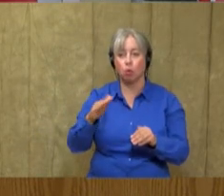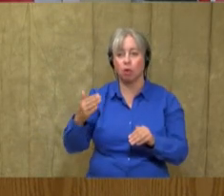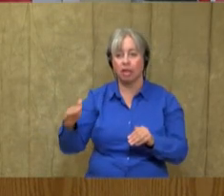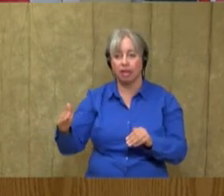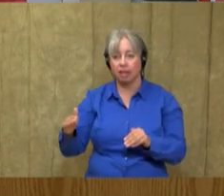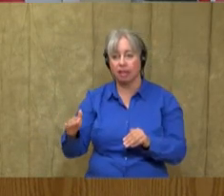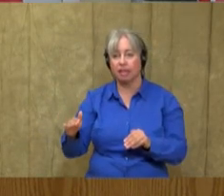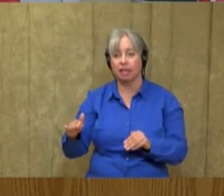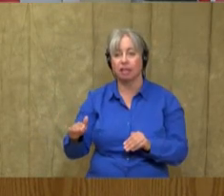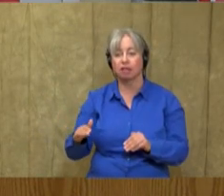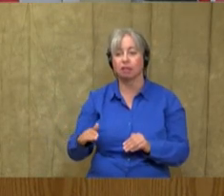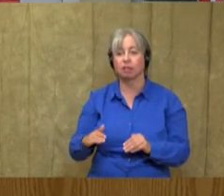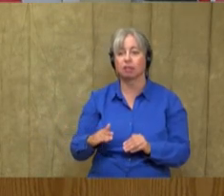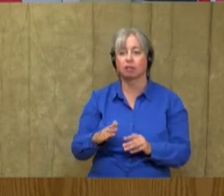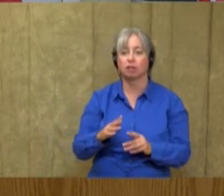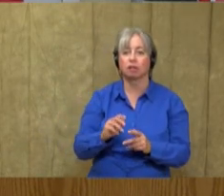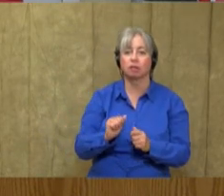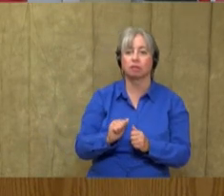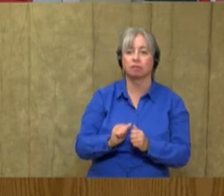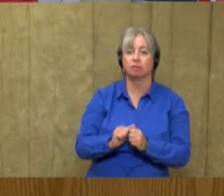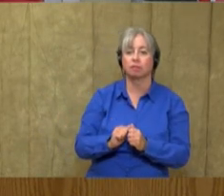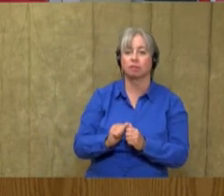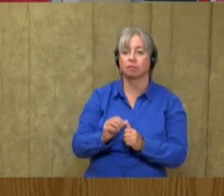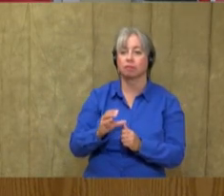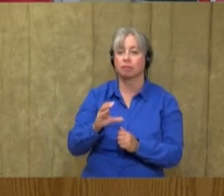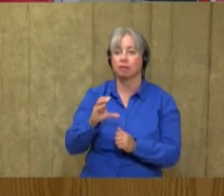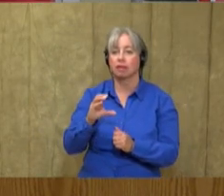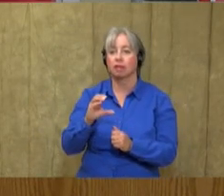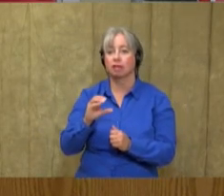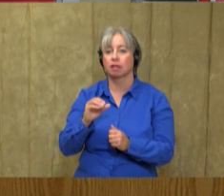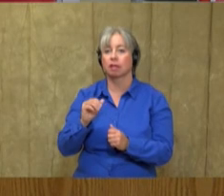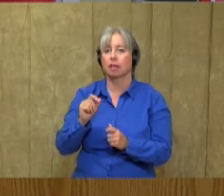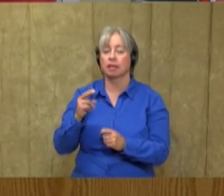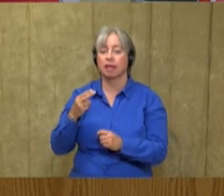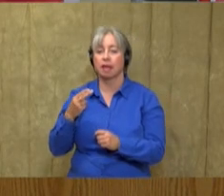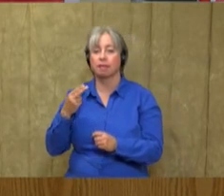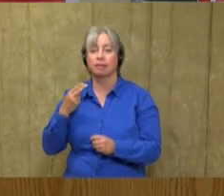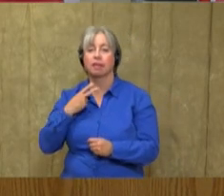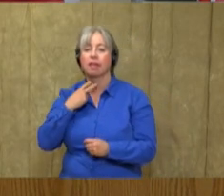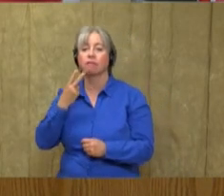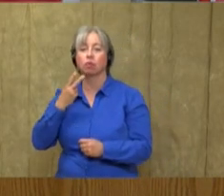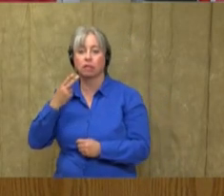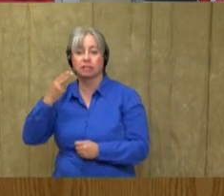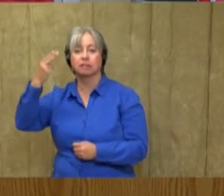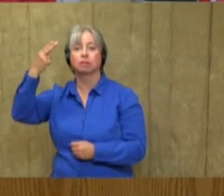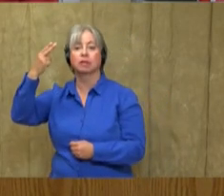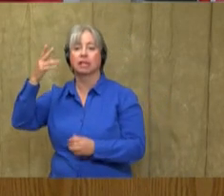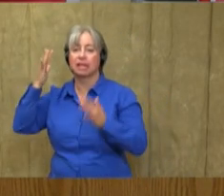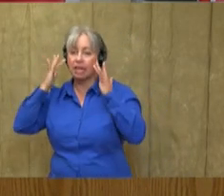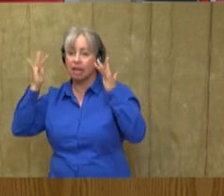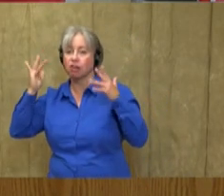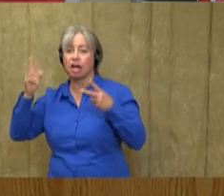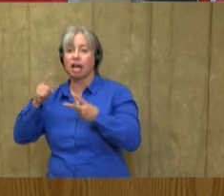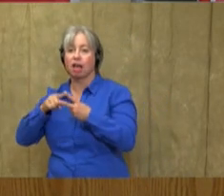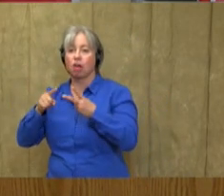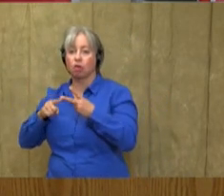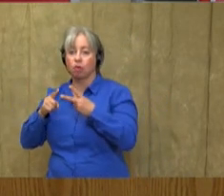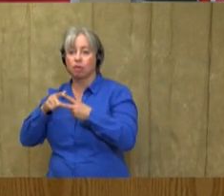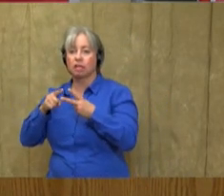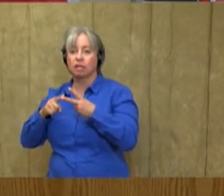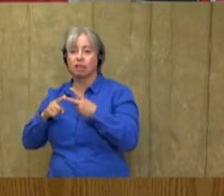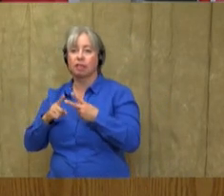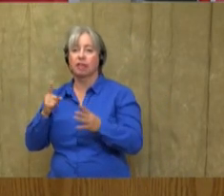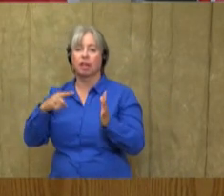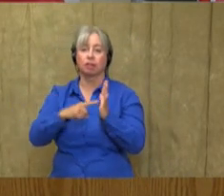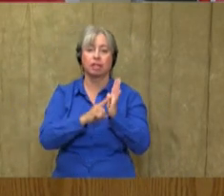of those compressional mechanical sound waves, of pitch and loudness, which relate to frequency and amplitude. They can be